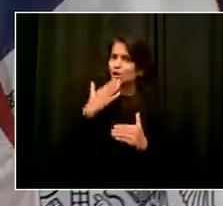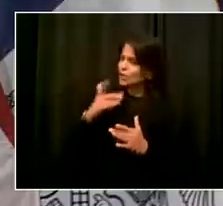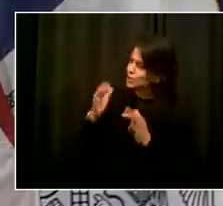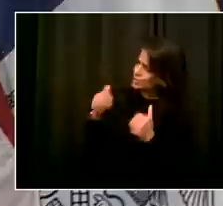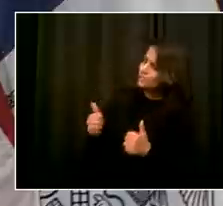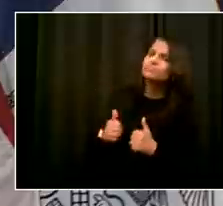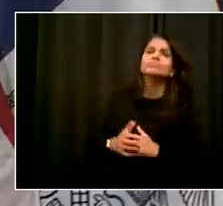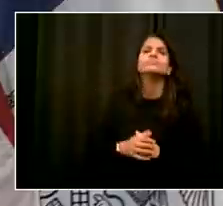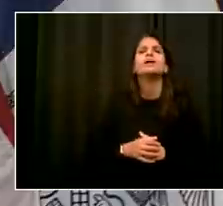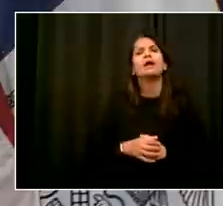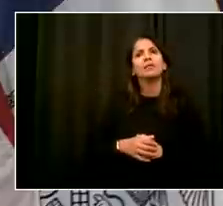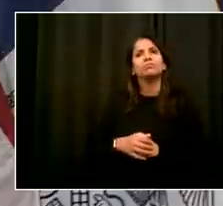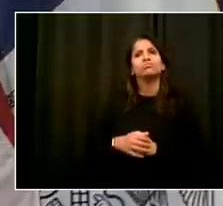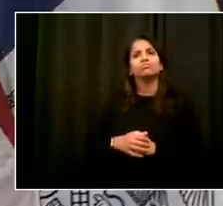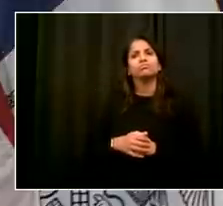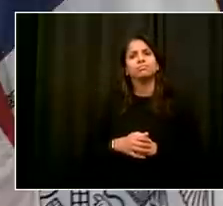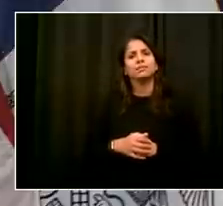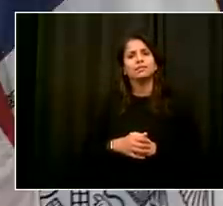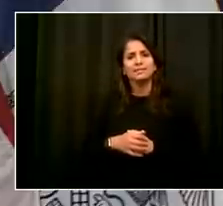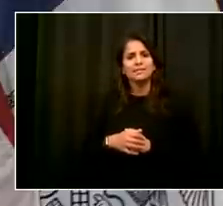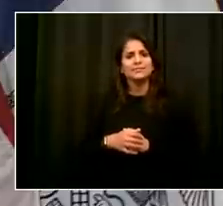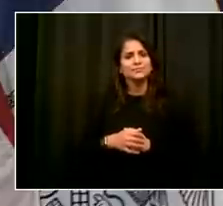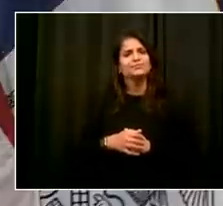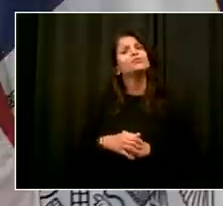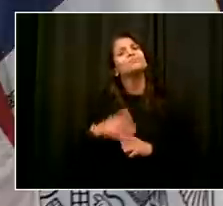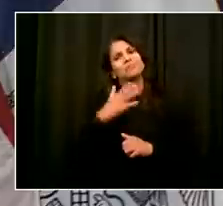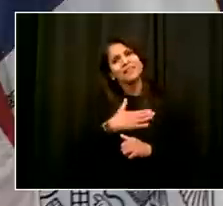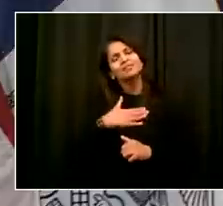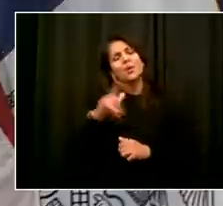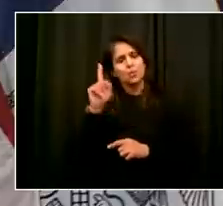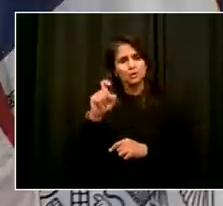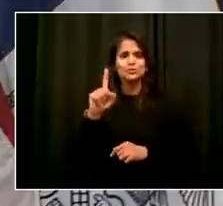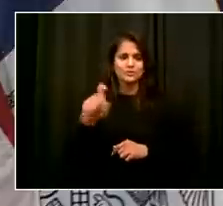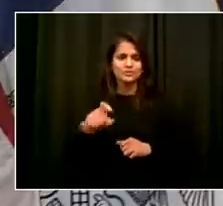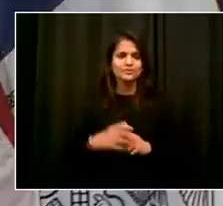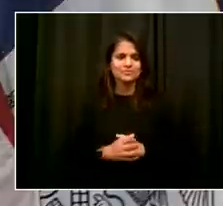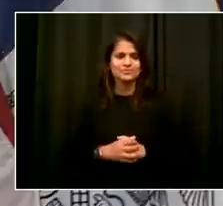Okay, Mayor, my question is, since the